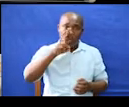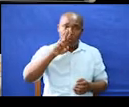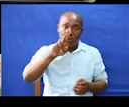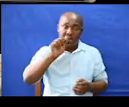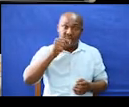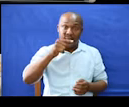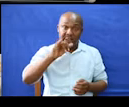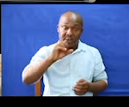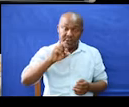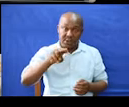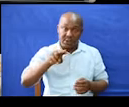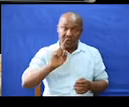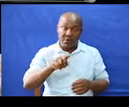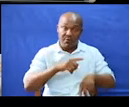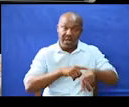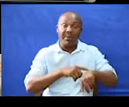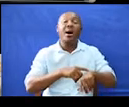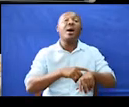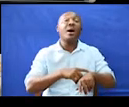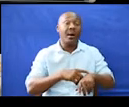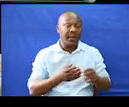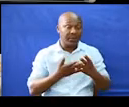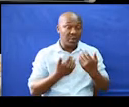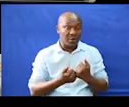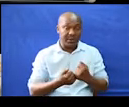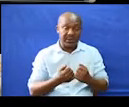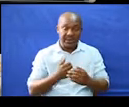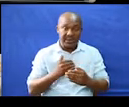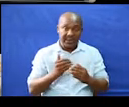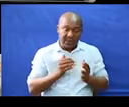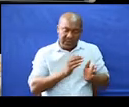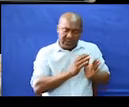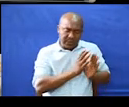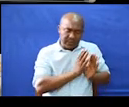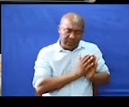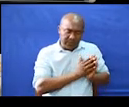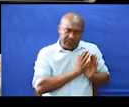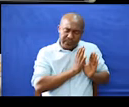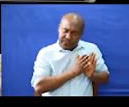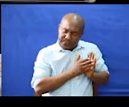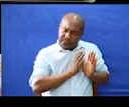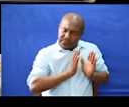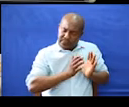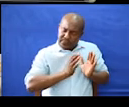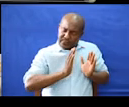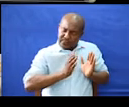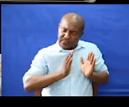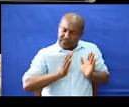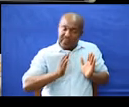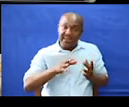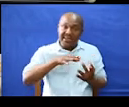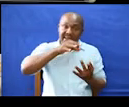the step-by-step process of selecting the superior